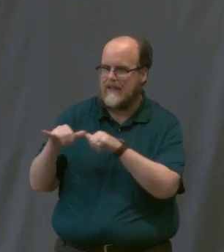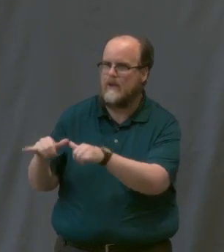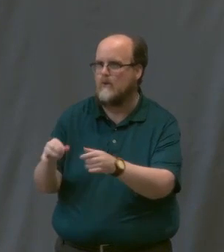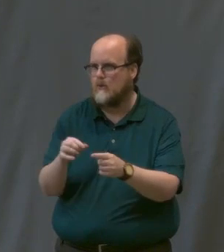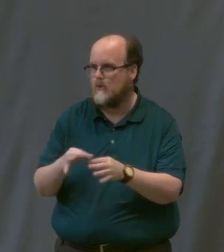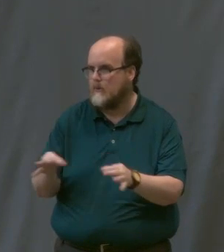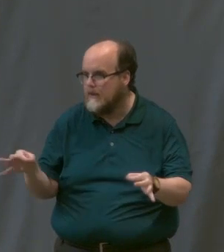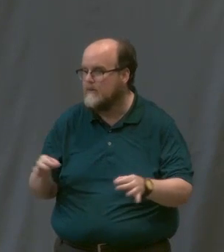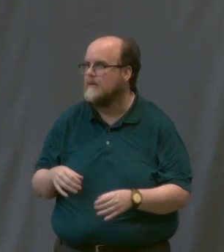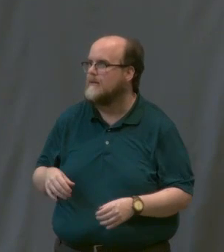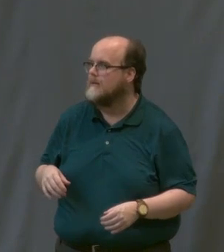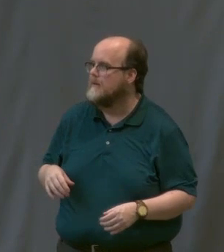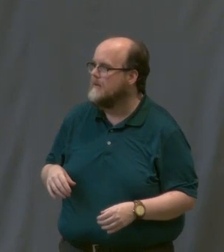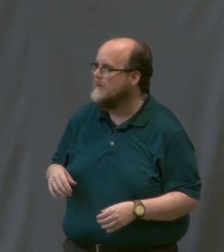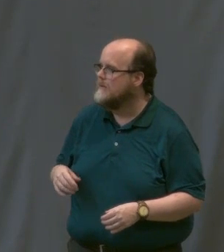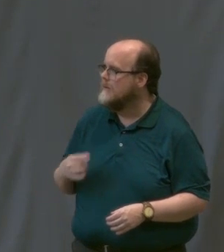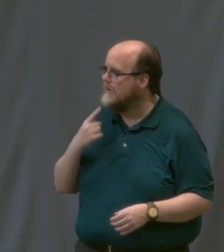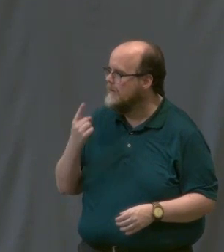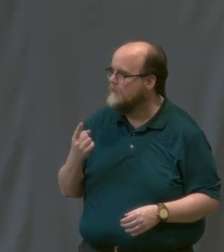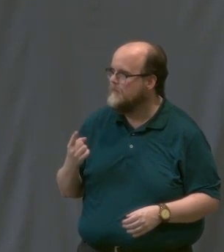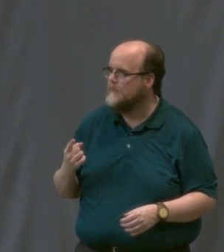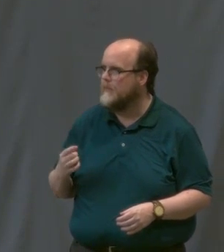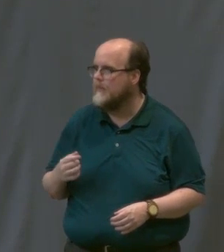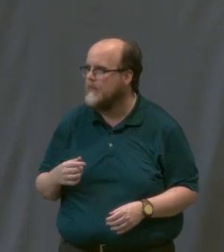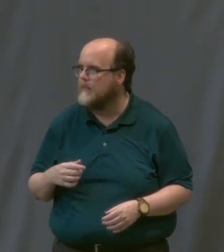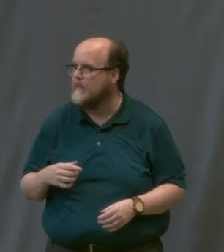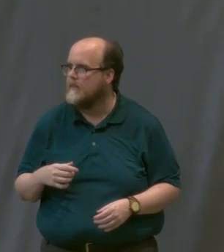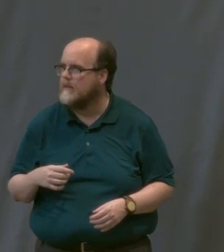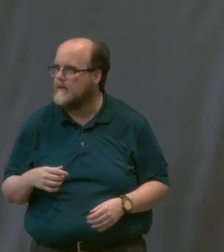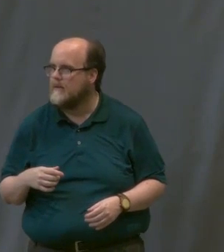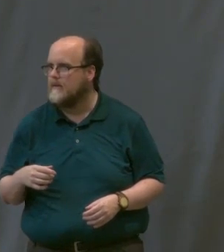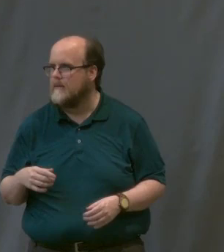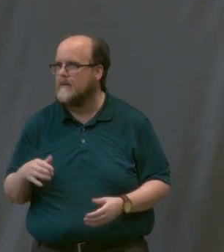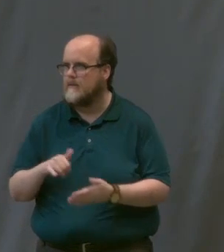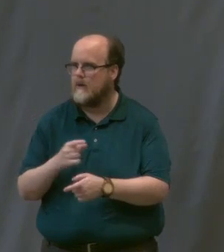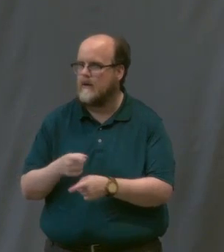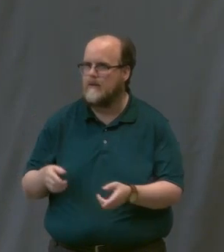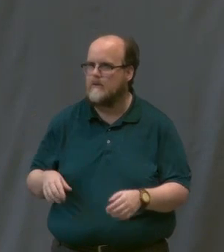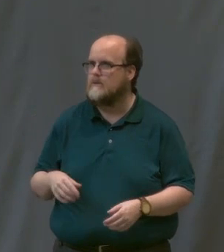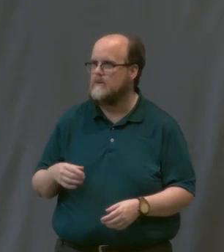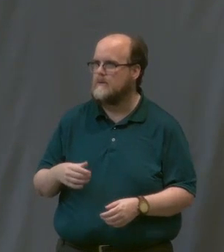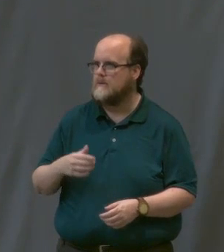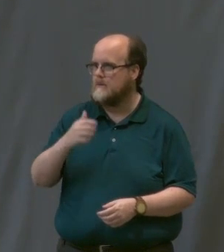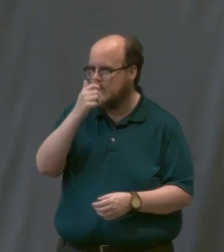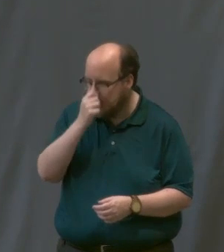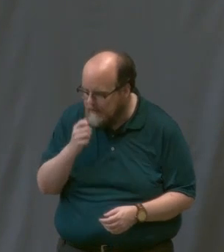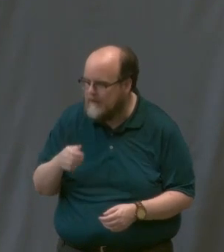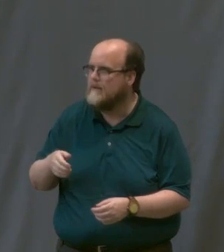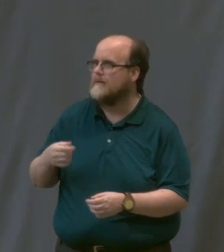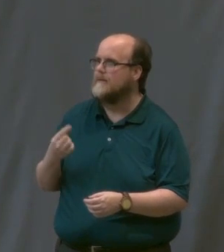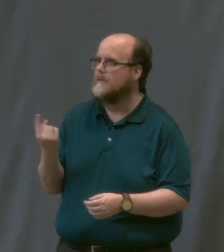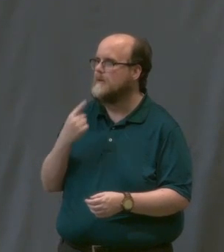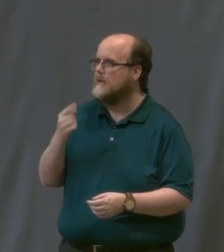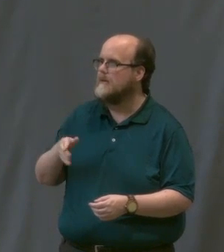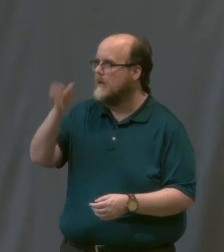says, and hope, that it's right. Just like when you sneeze and someone says, God bless you, it's